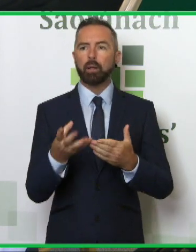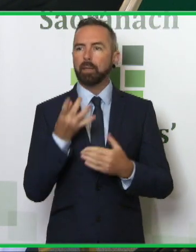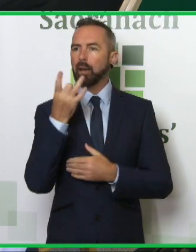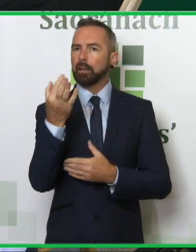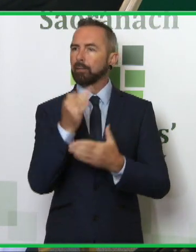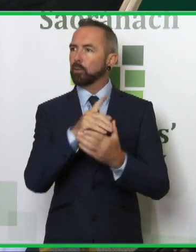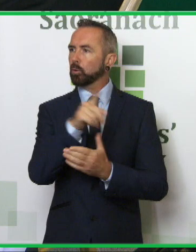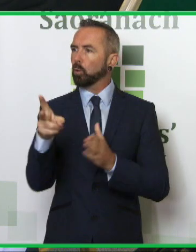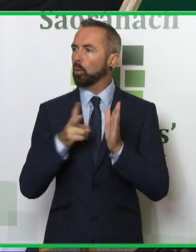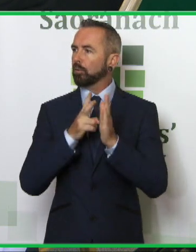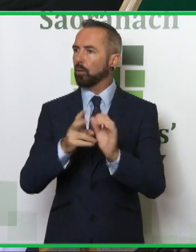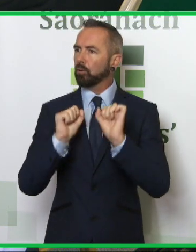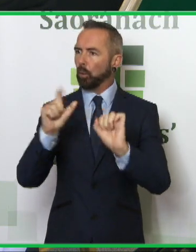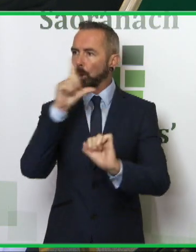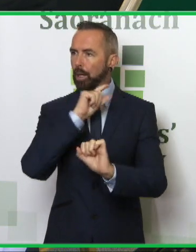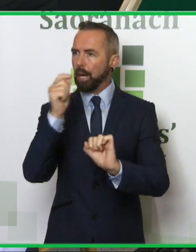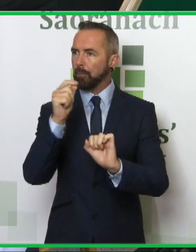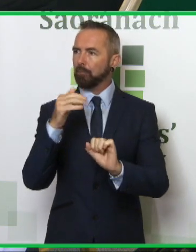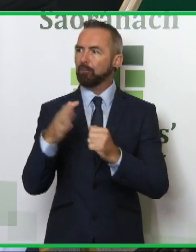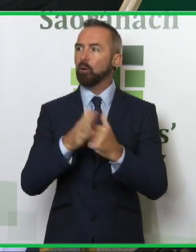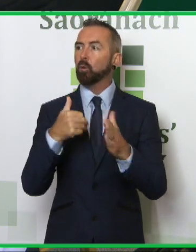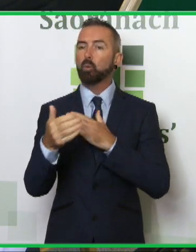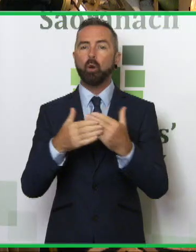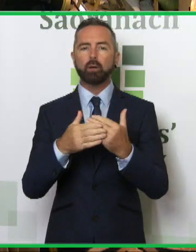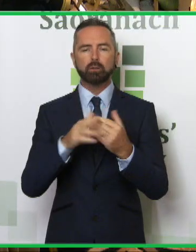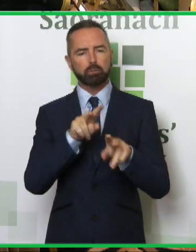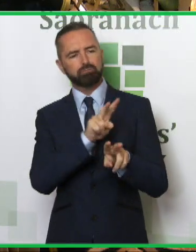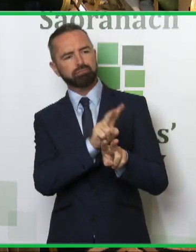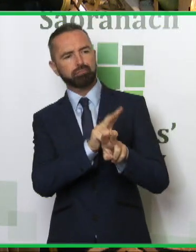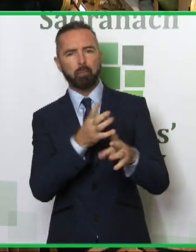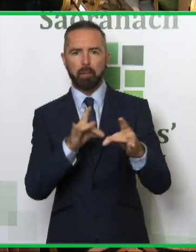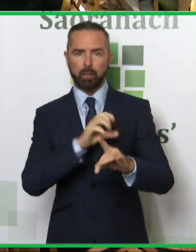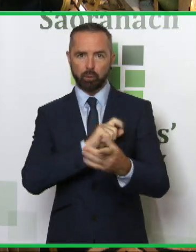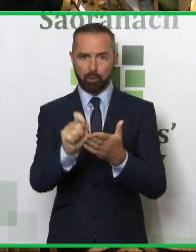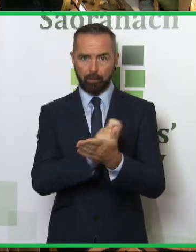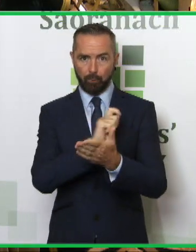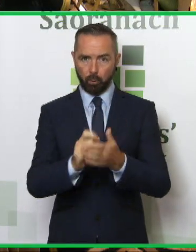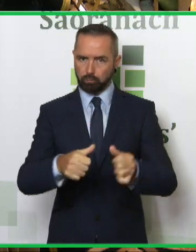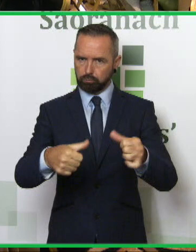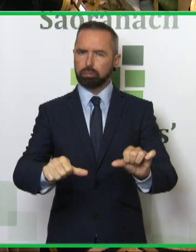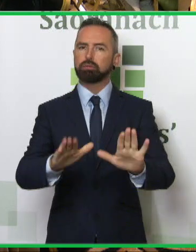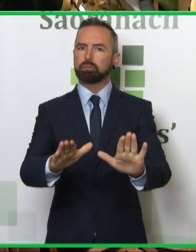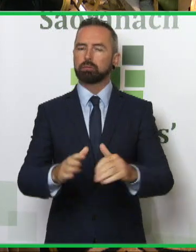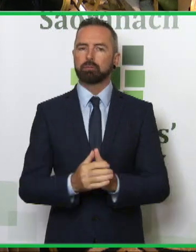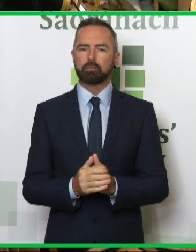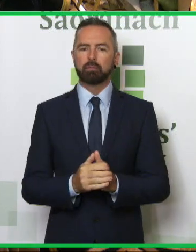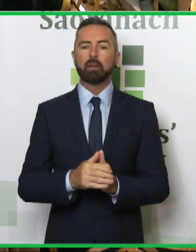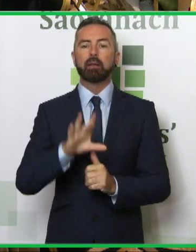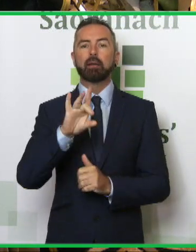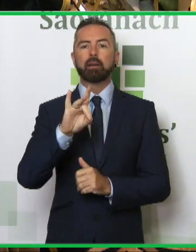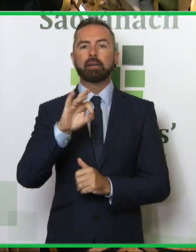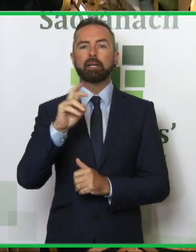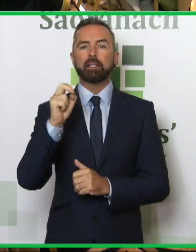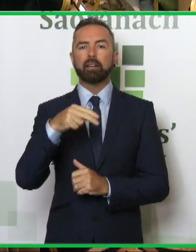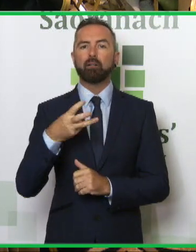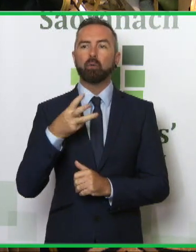so put your name forward, please, if you'd like to help us with that. We'll do that in a second. So Ciaran first, we'll do the ballot we'll do